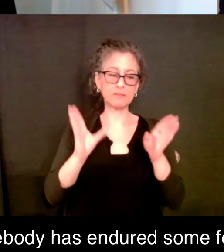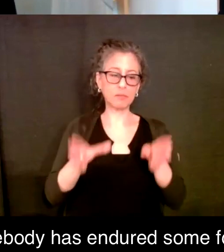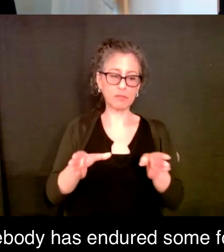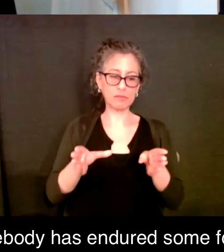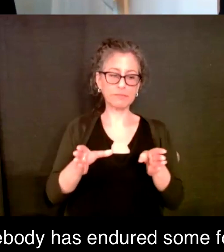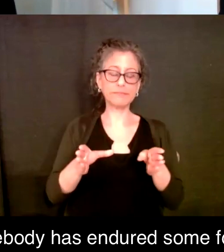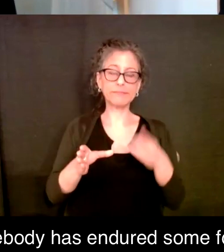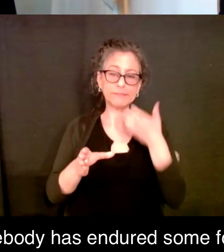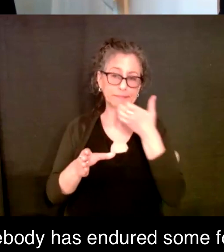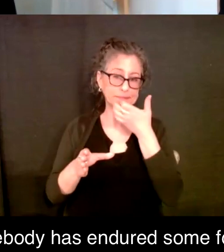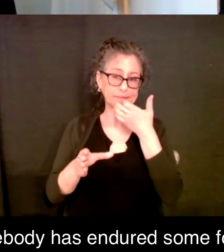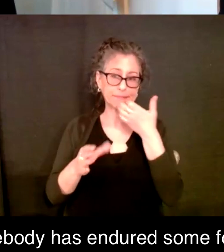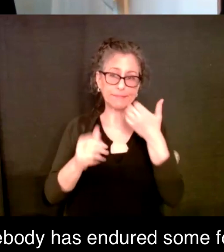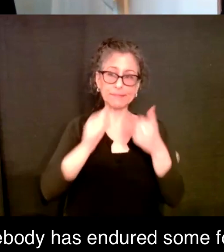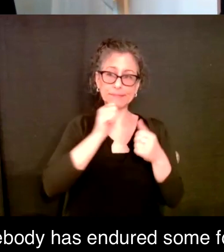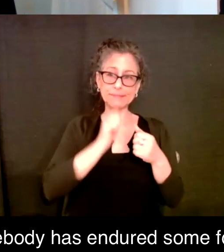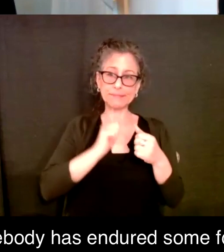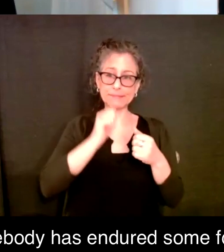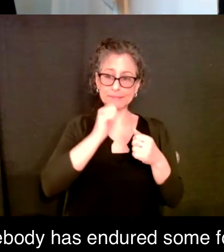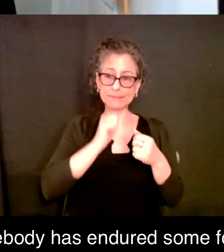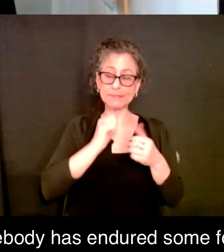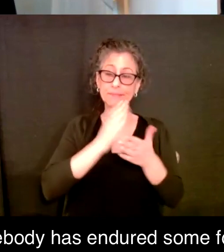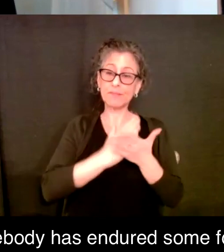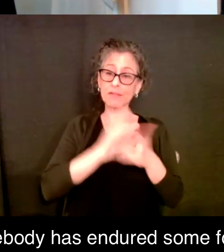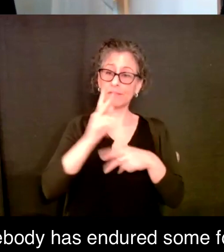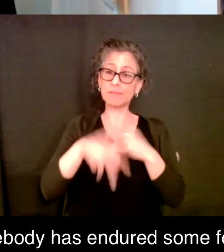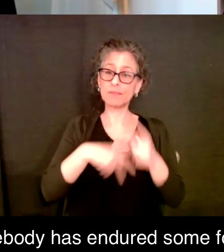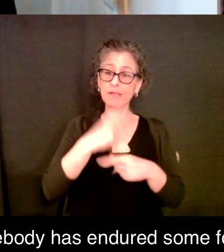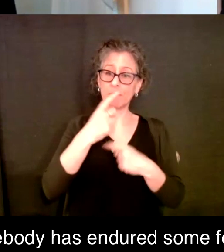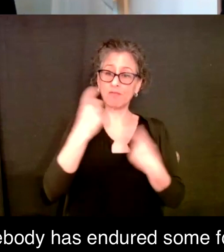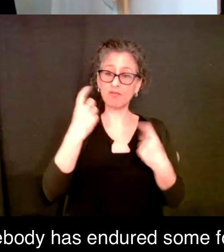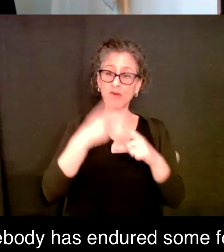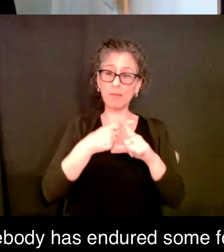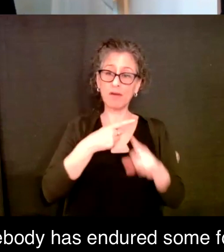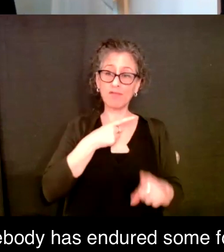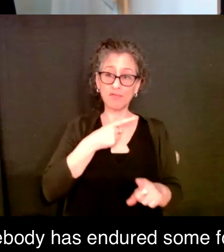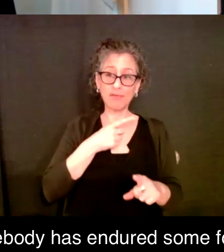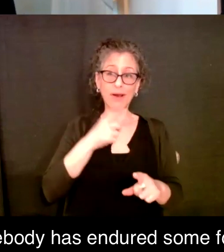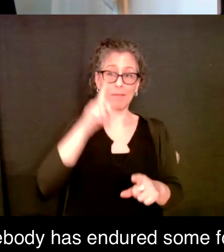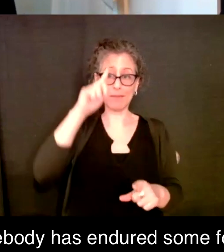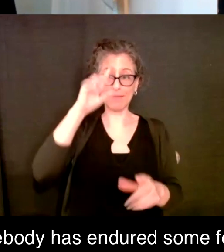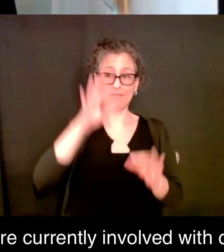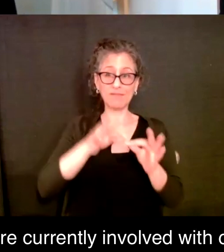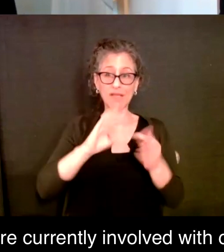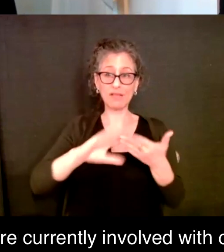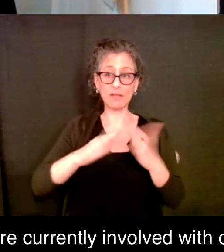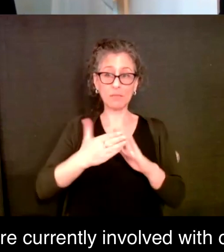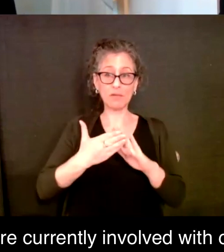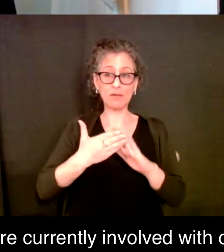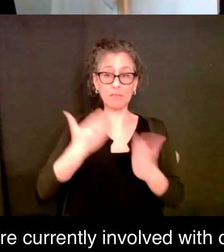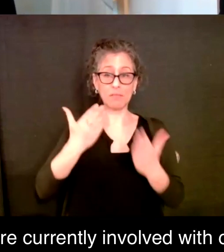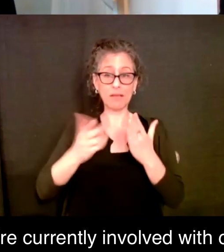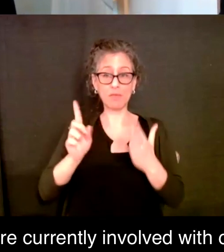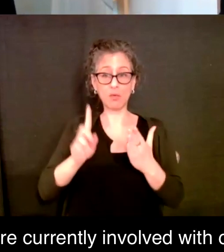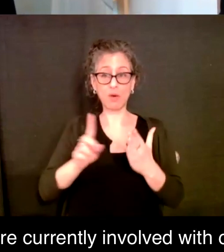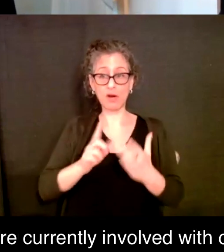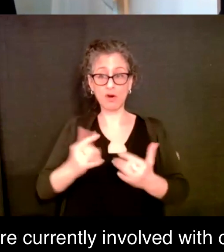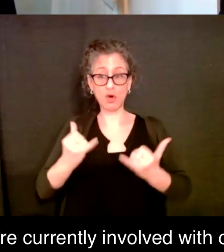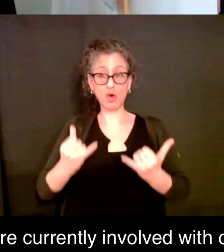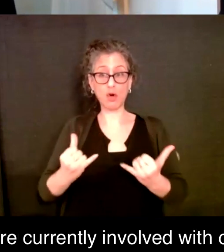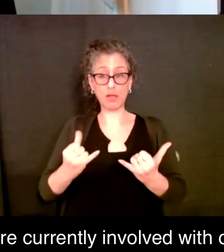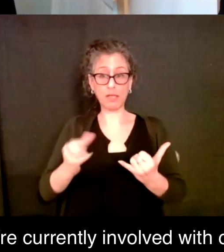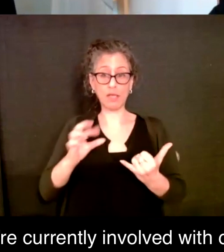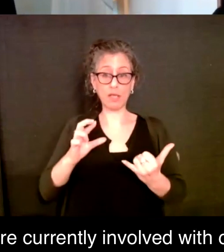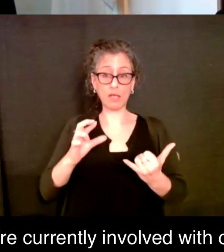has endured some forms of trauma from their faith community, whether it's the one that they're currently involved with or want to